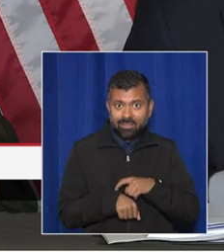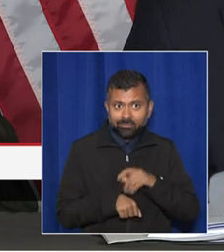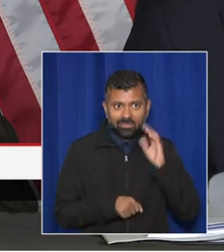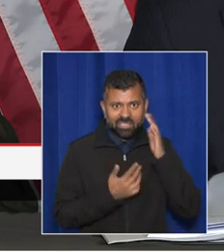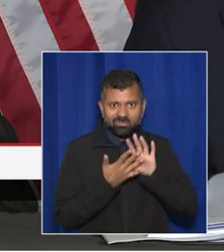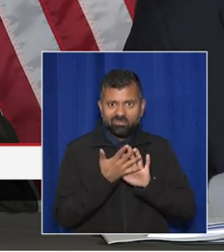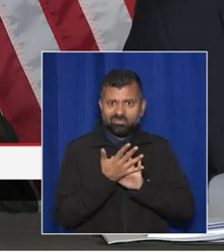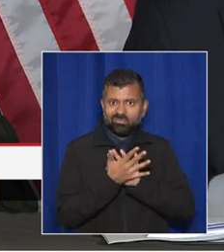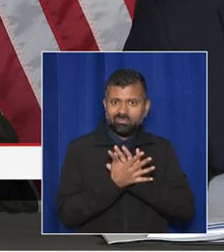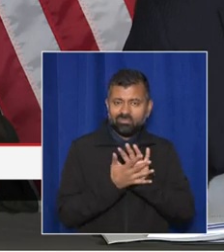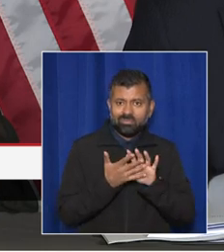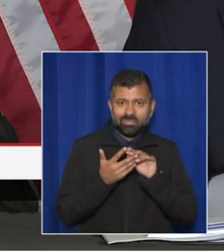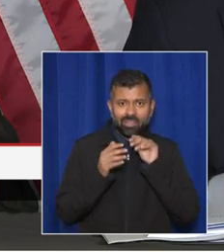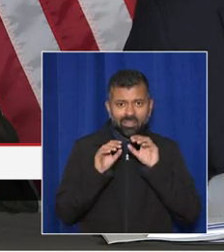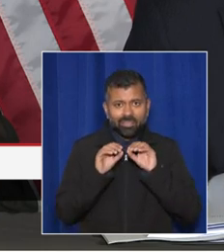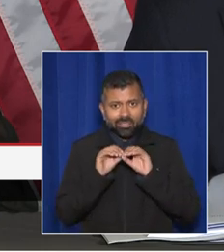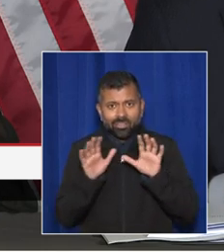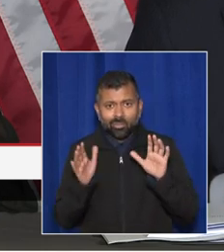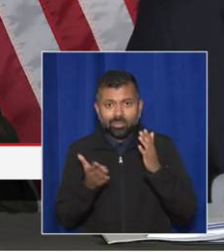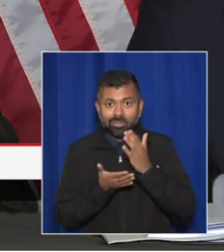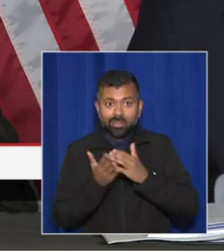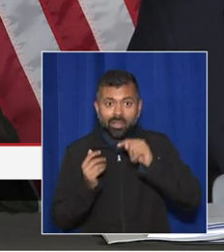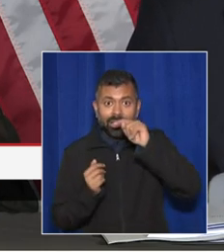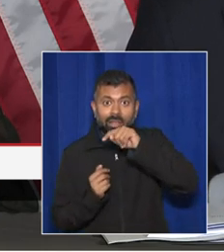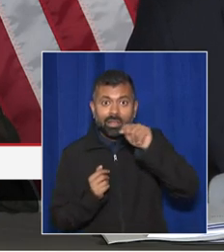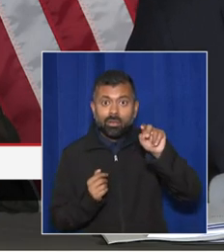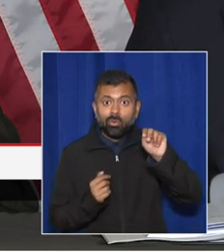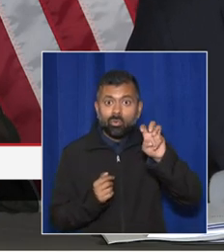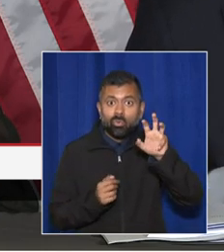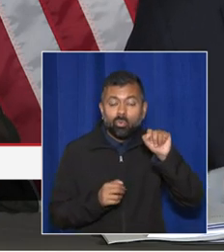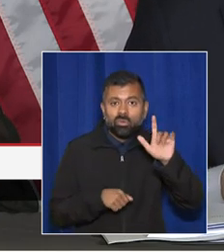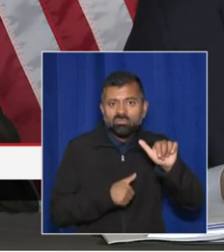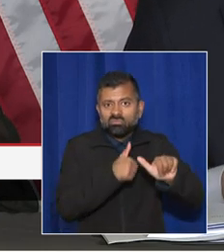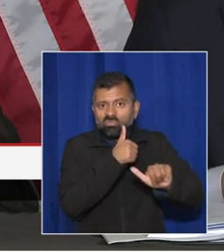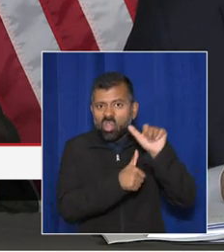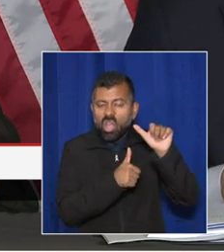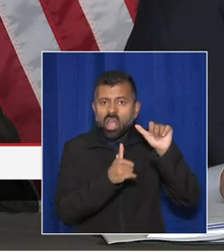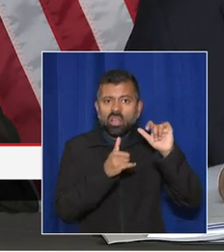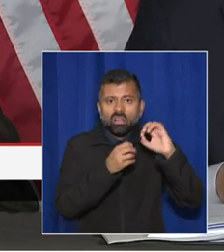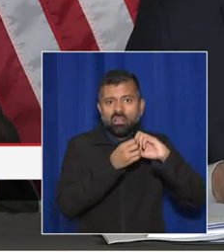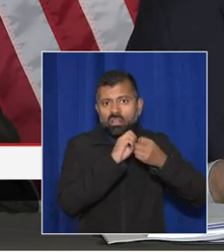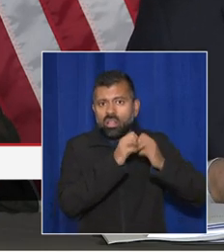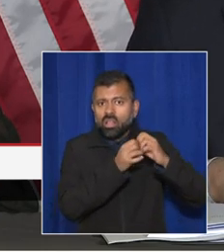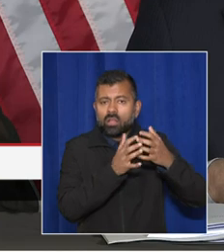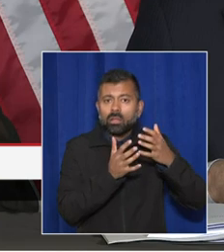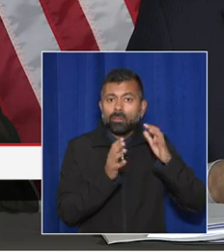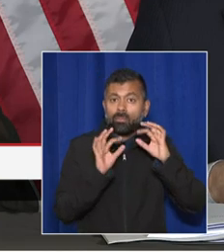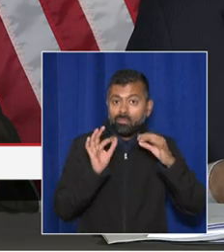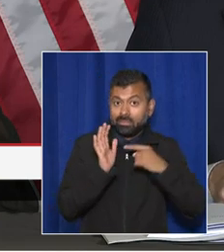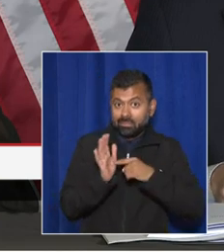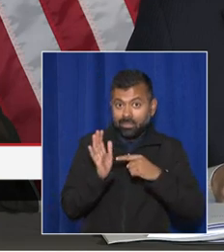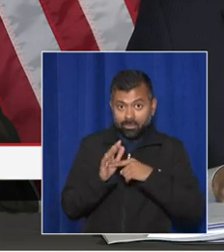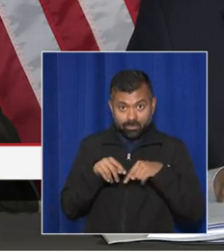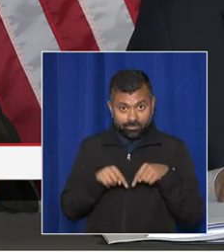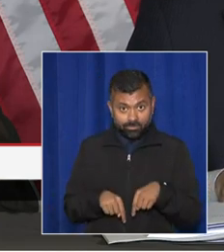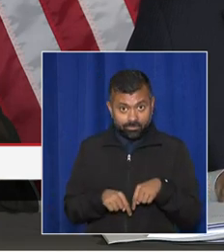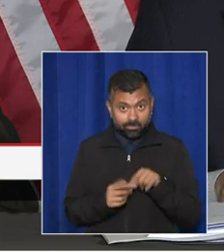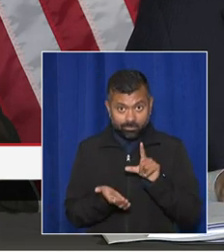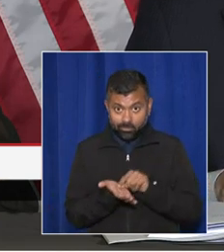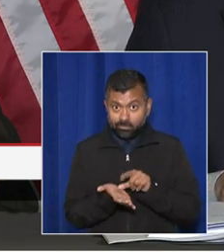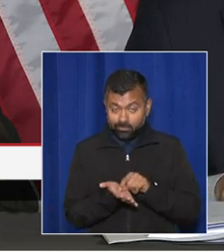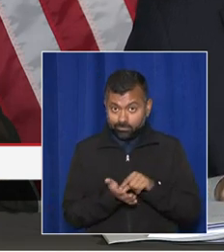you just talk about the importance of this newspaper in our community? Absolutely. Well, we have